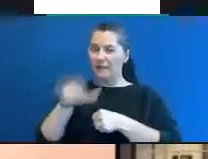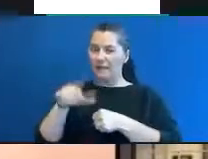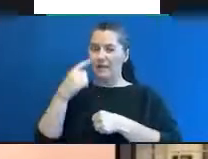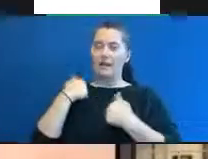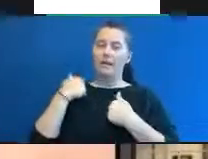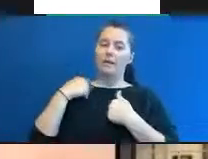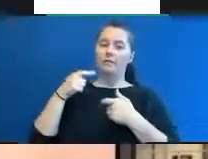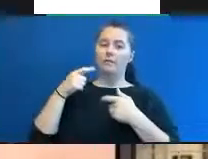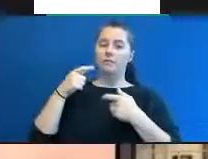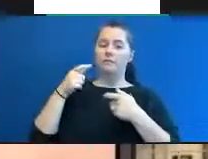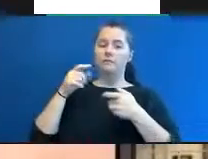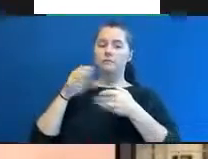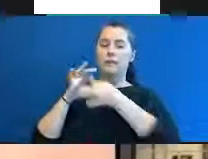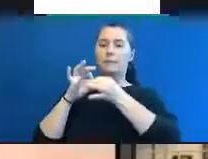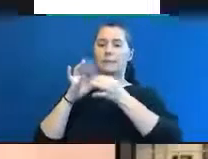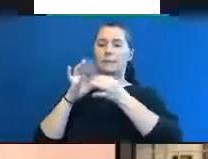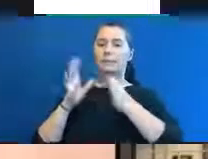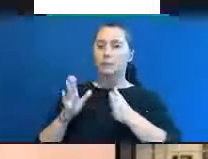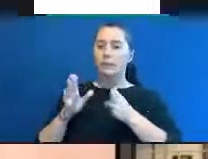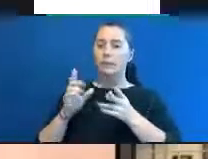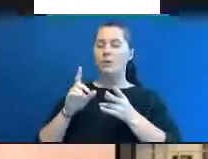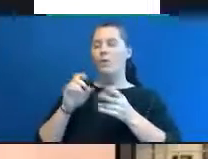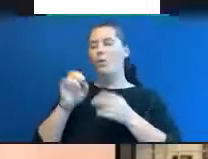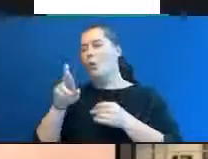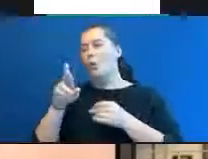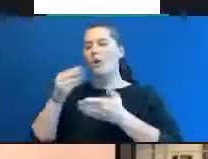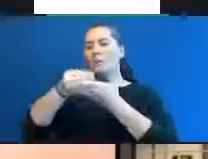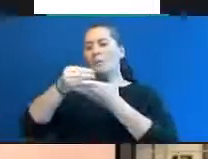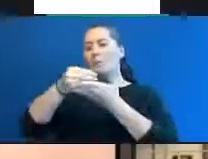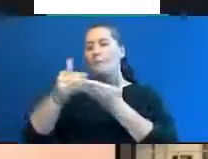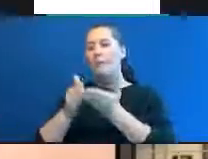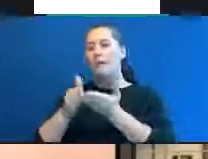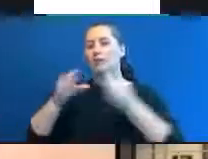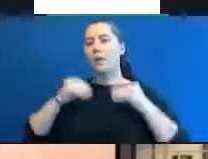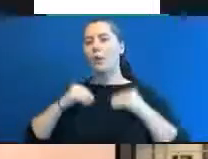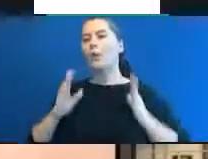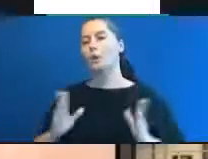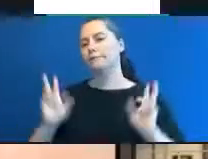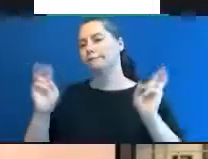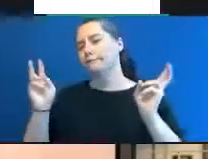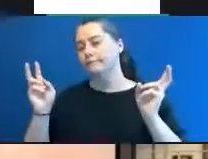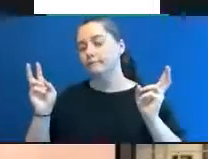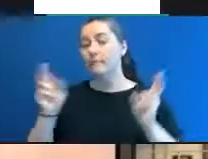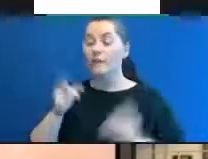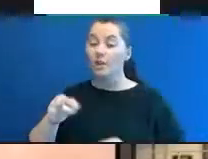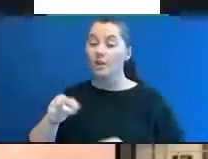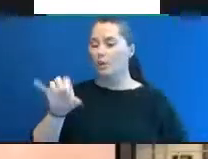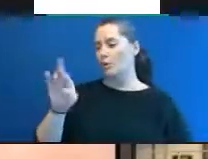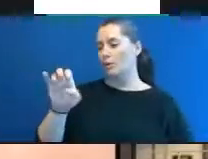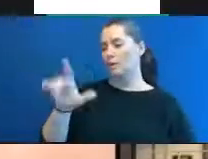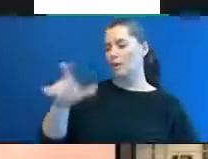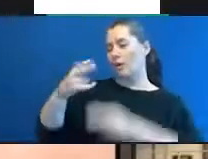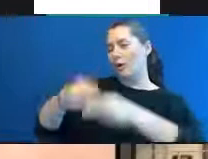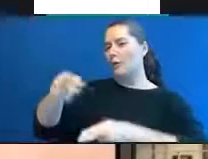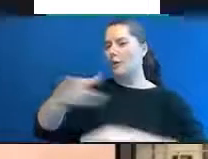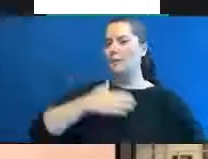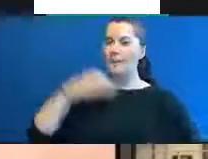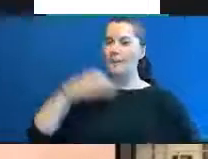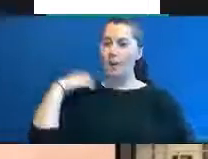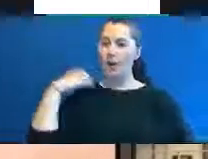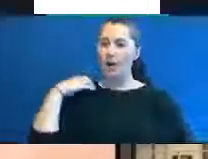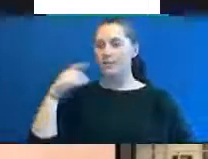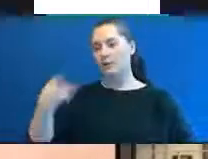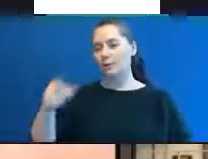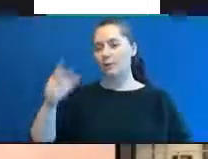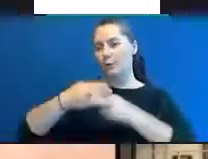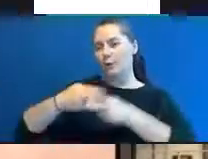administrator or a budget owner. So Crystal, you're going to be my boss. We're going to pretend you're Eduardo in here,